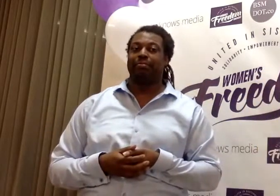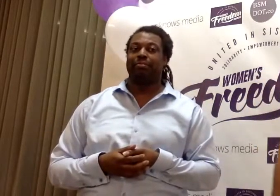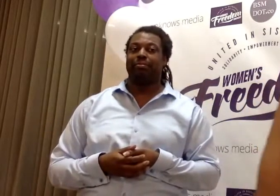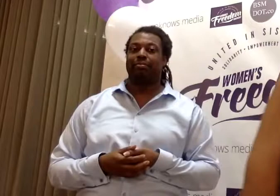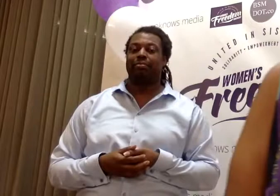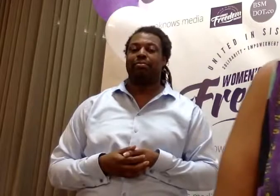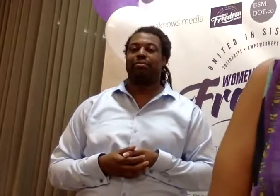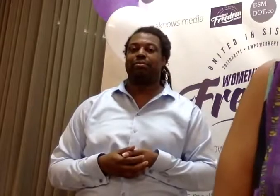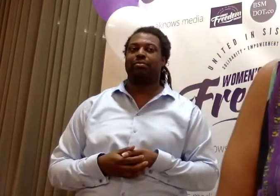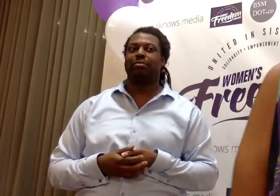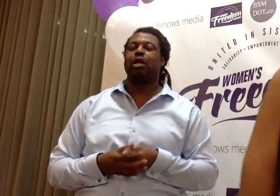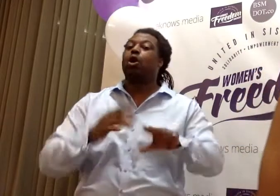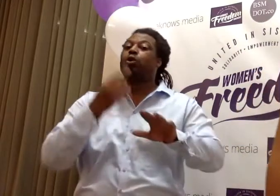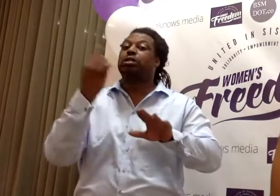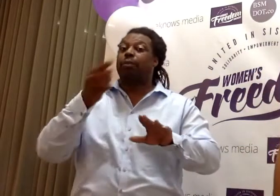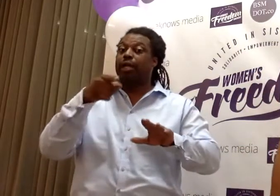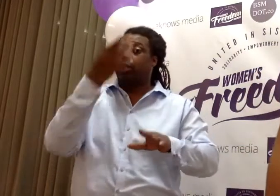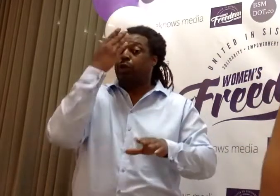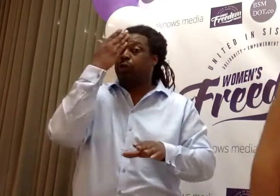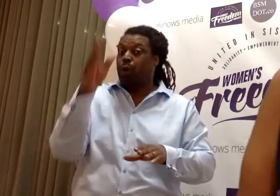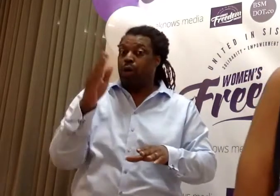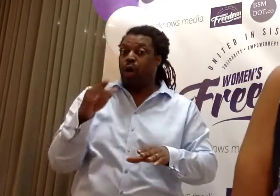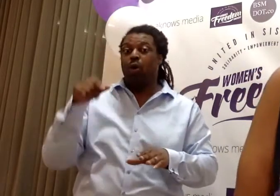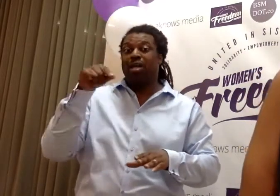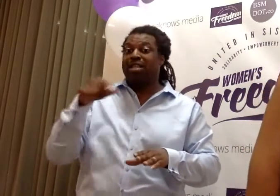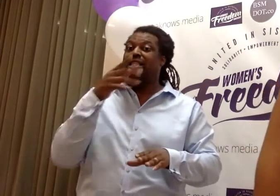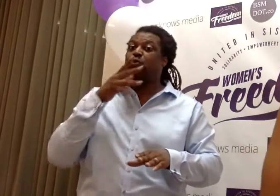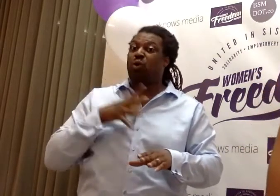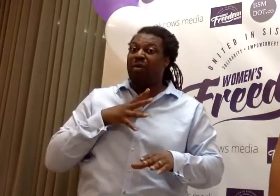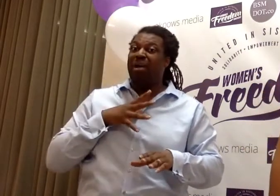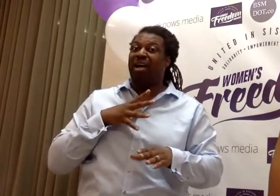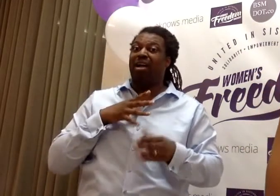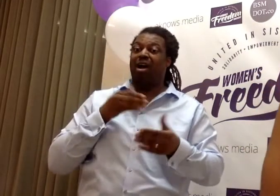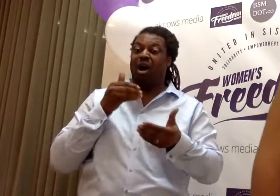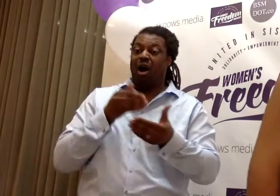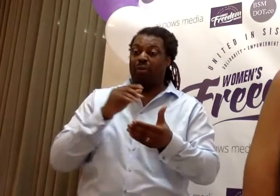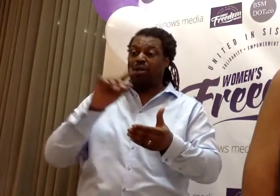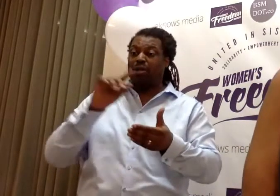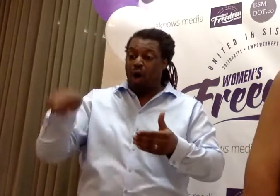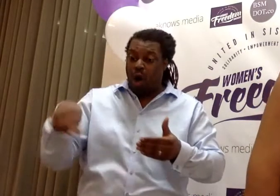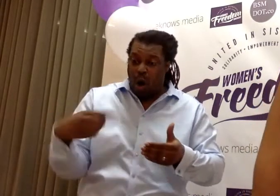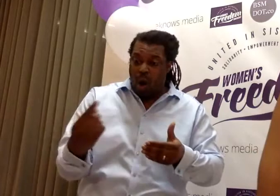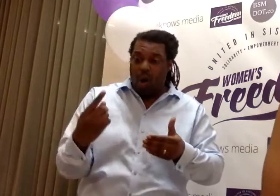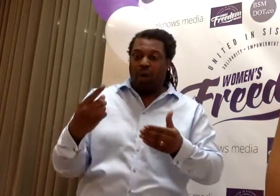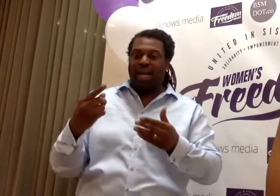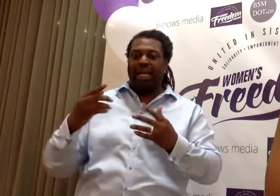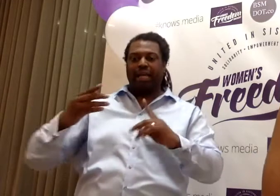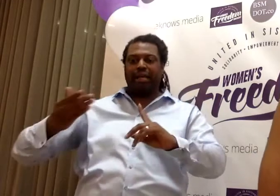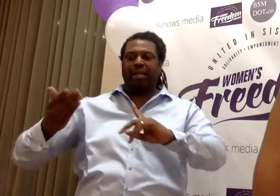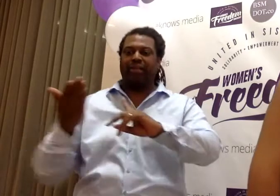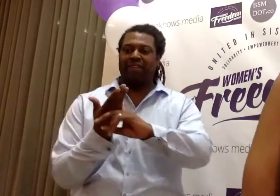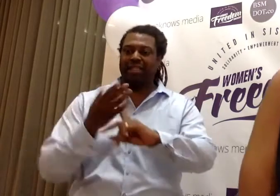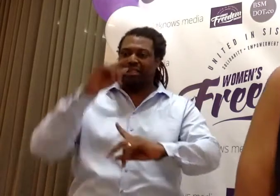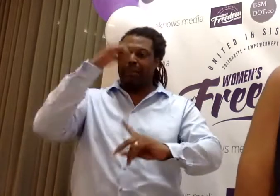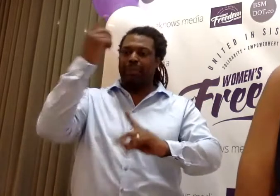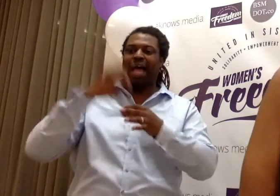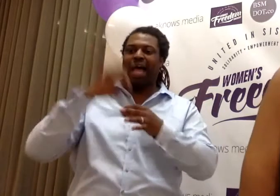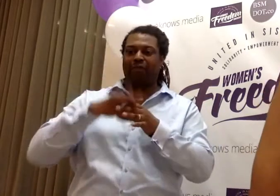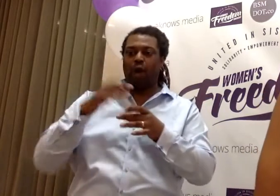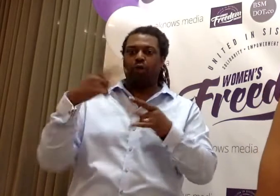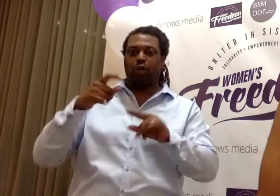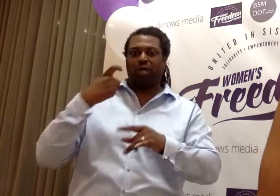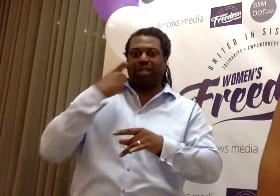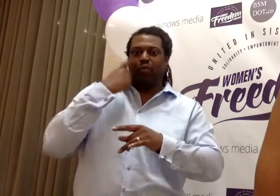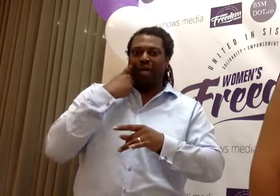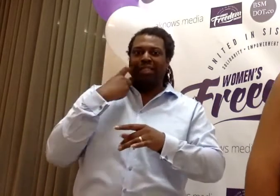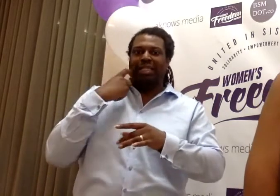What you don't know is this woman damn near single-handedly swayed the Black vote in our last major election. And you don't even know